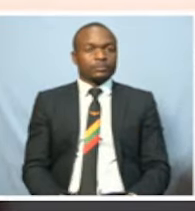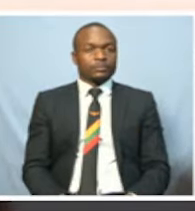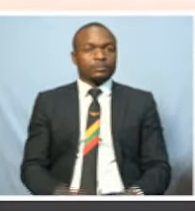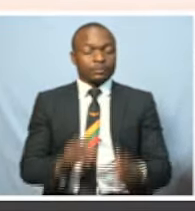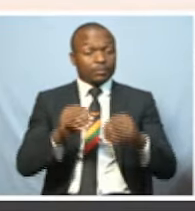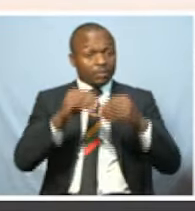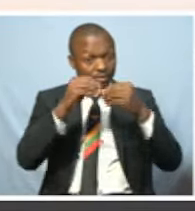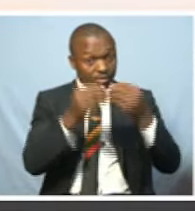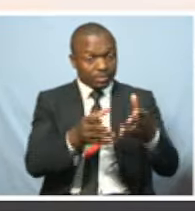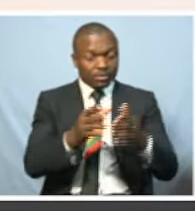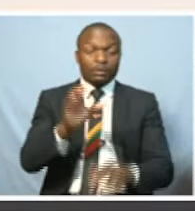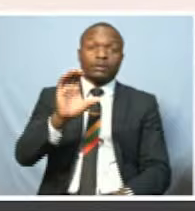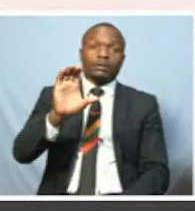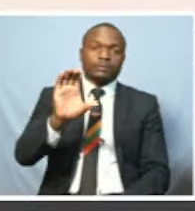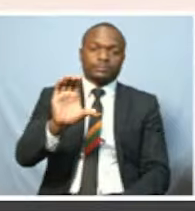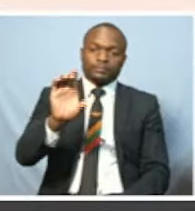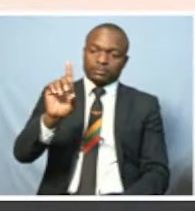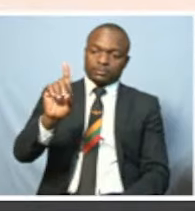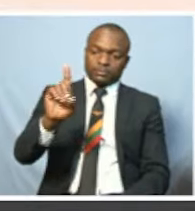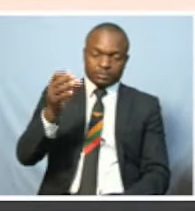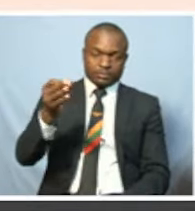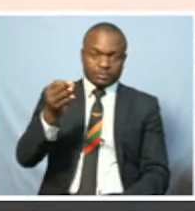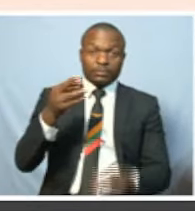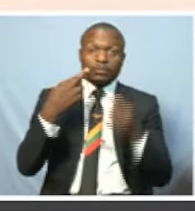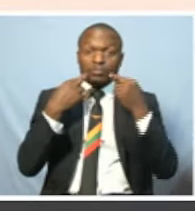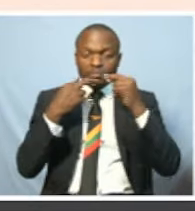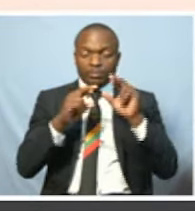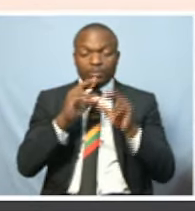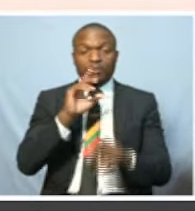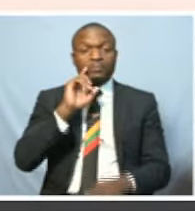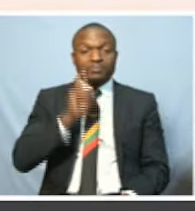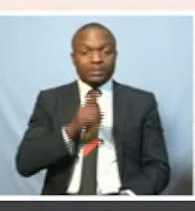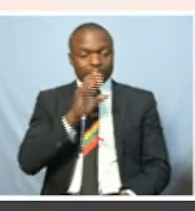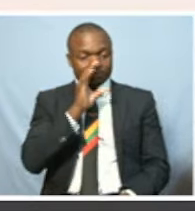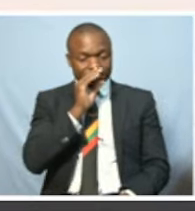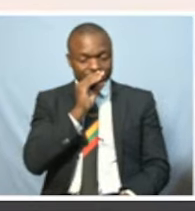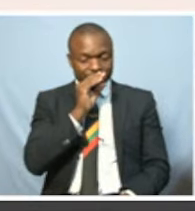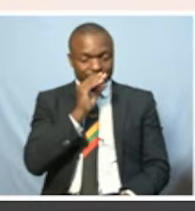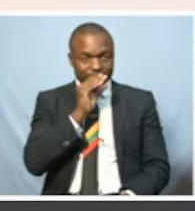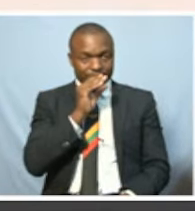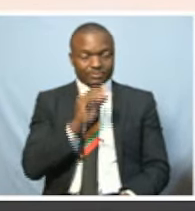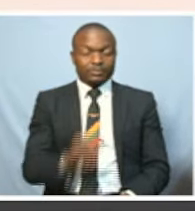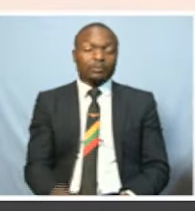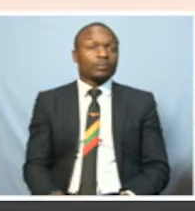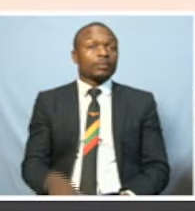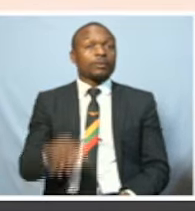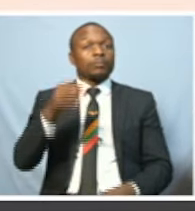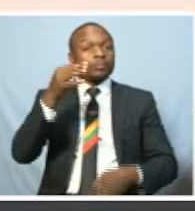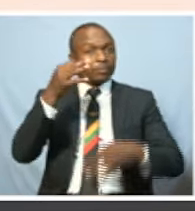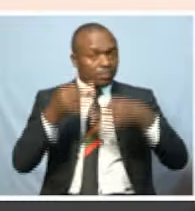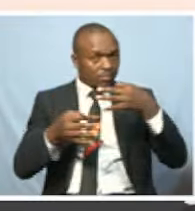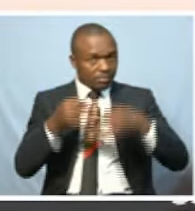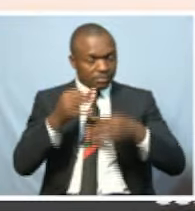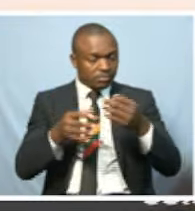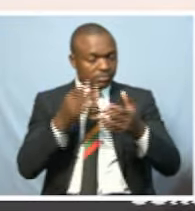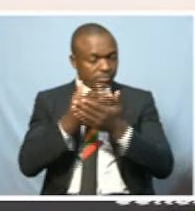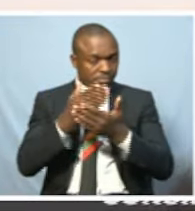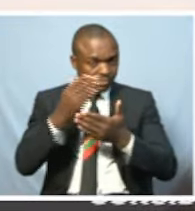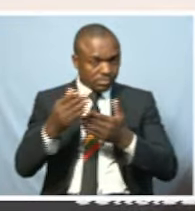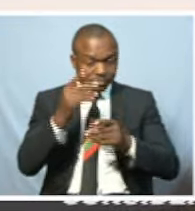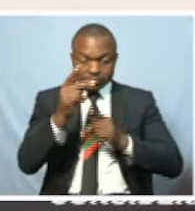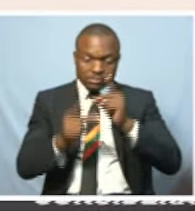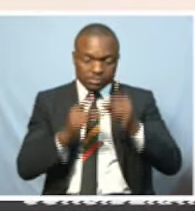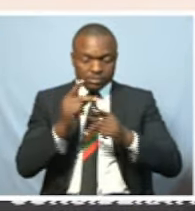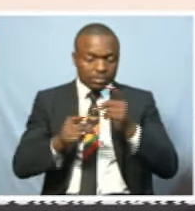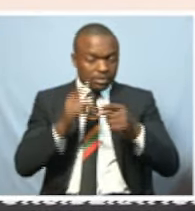of CDF, the results should speak for themselves. So, Chair, if the procurement process was done